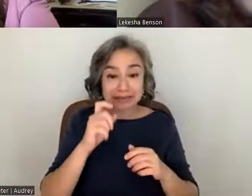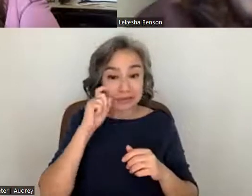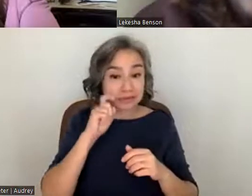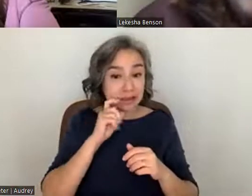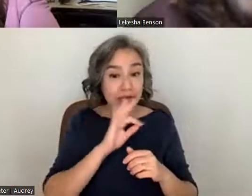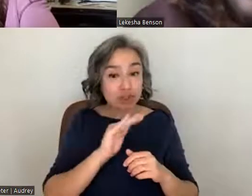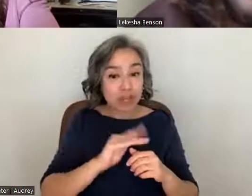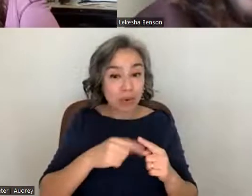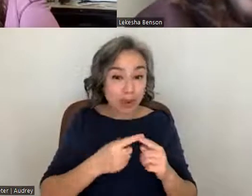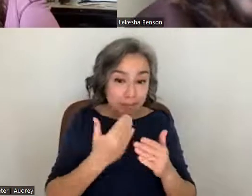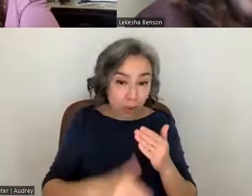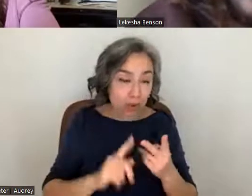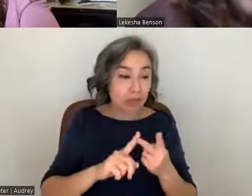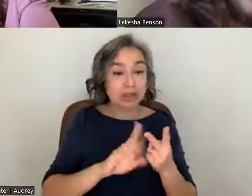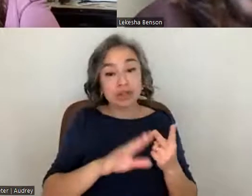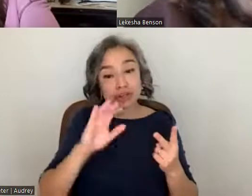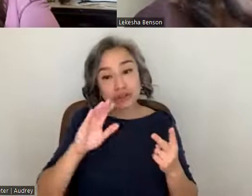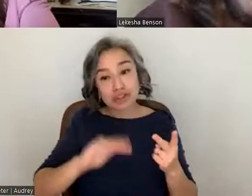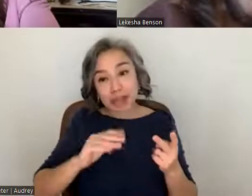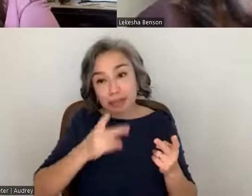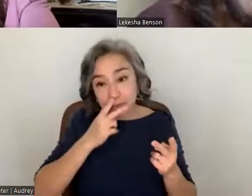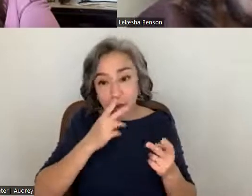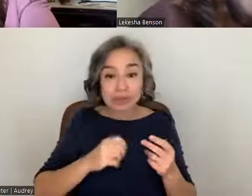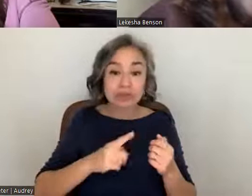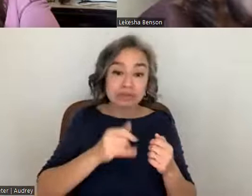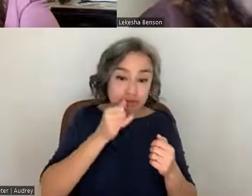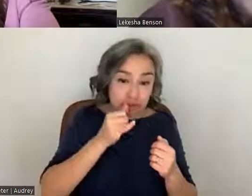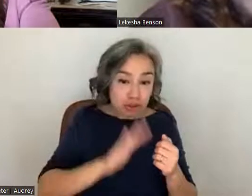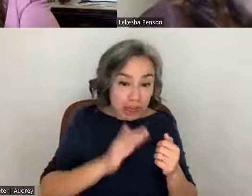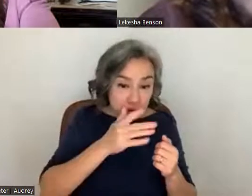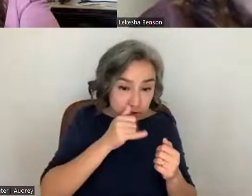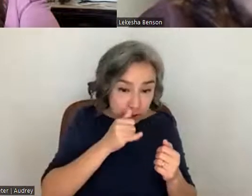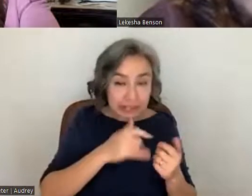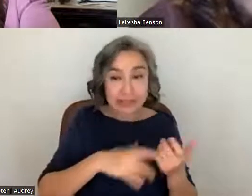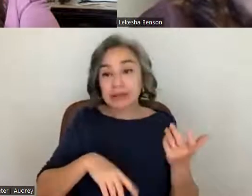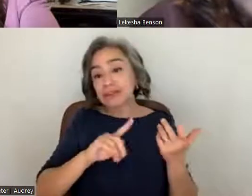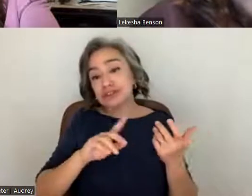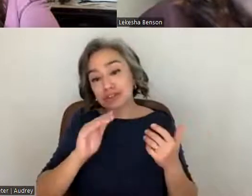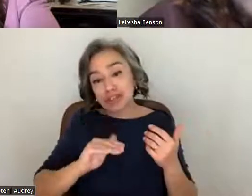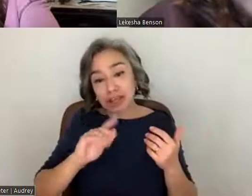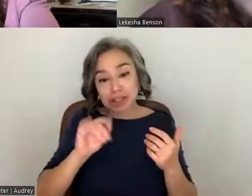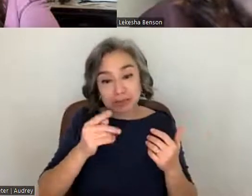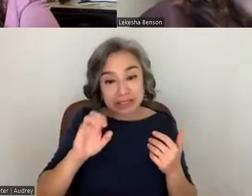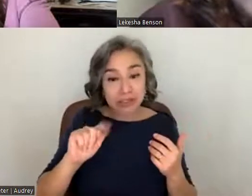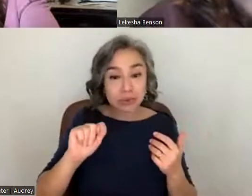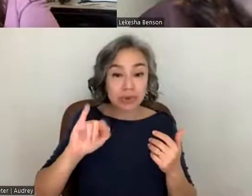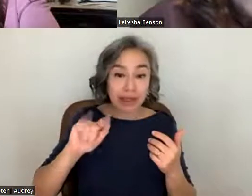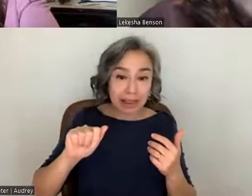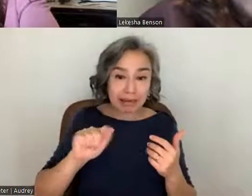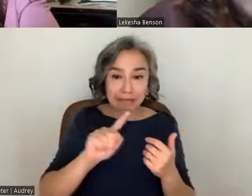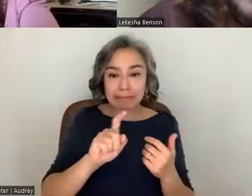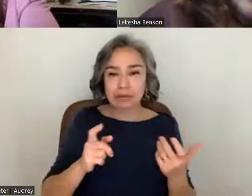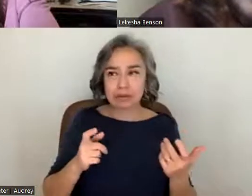pregnant? Is your child LGBTQ? And we're working, imagine being asked to answer those questions about